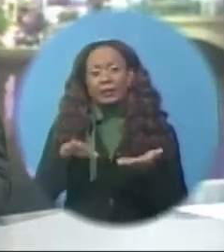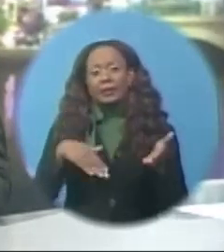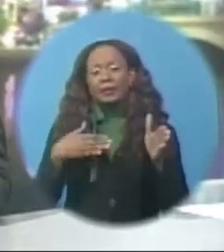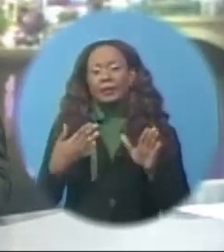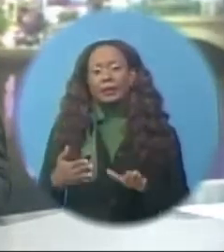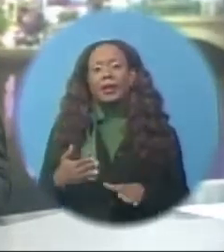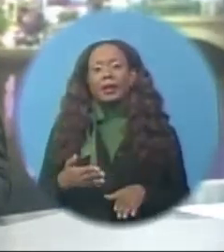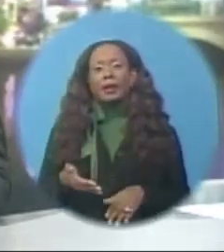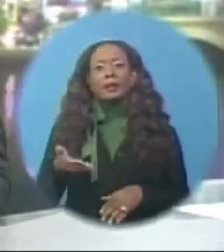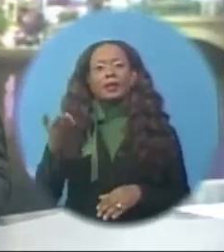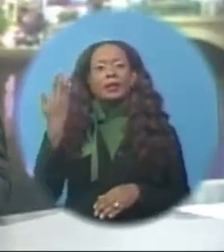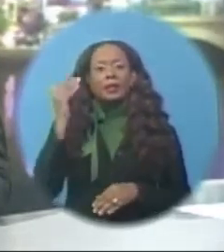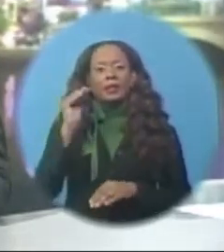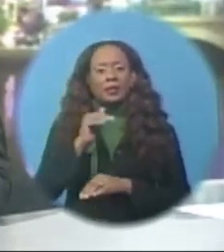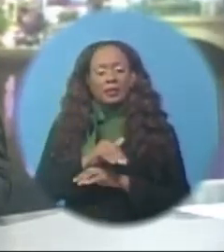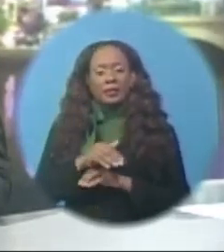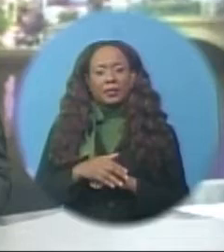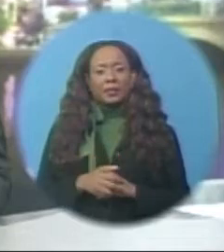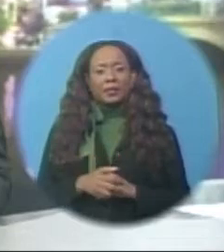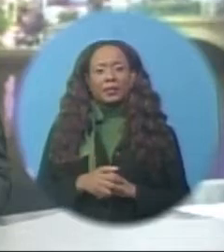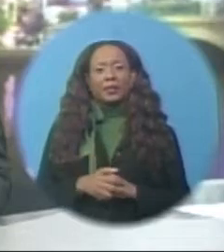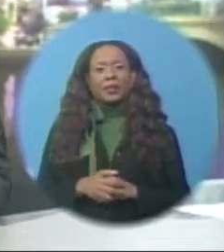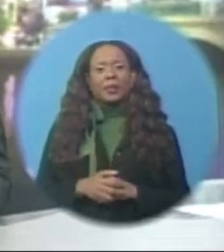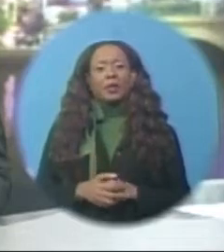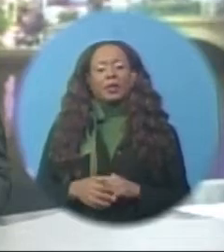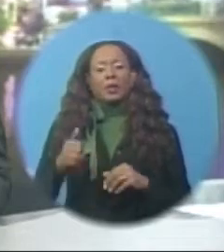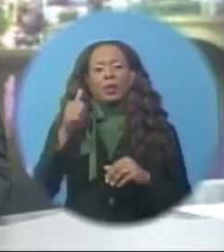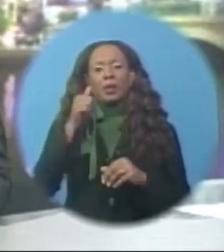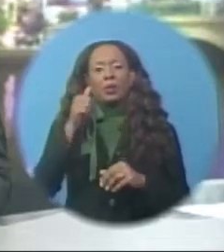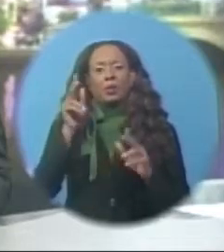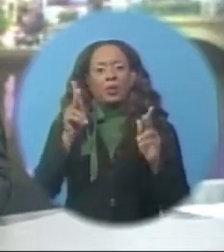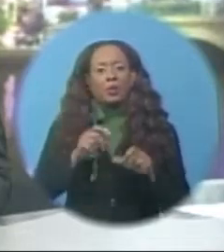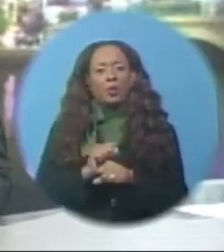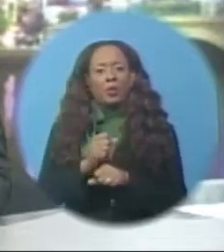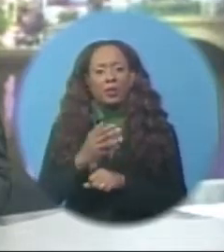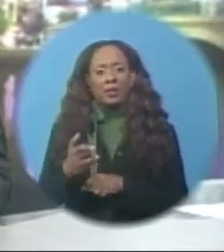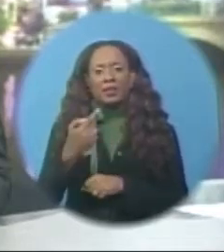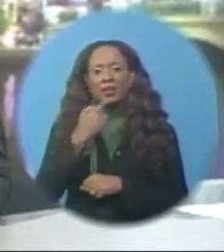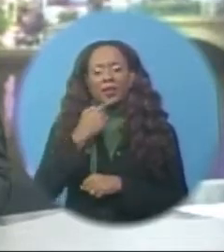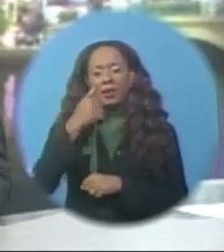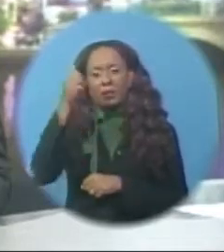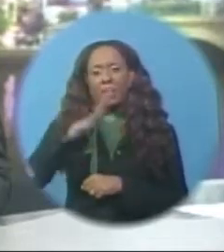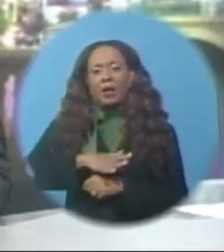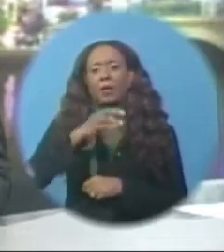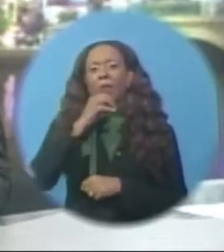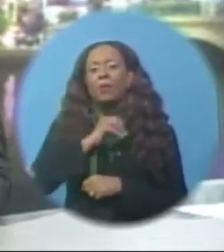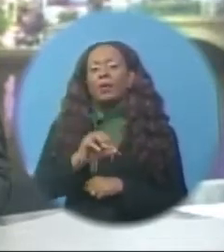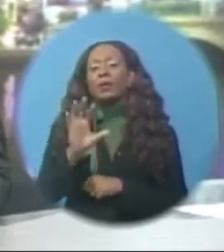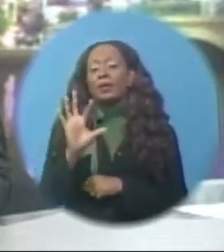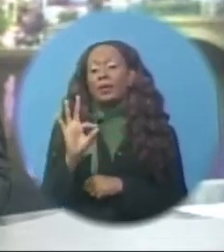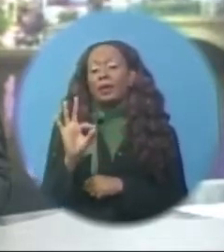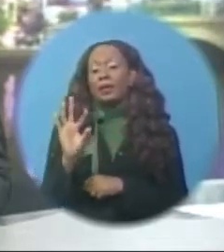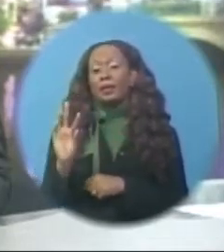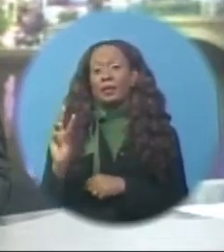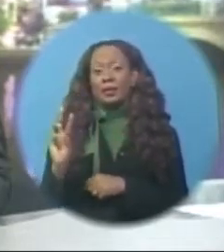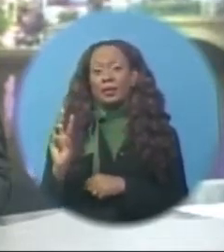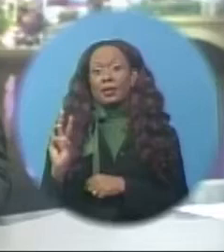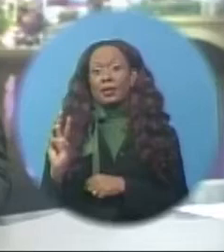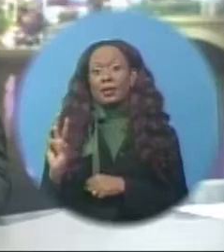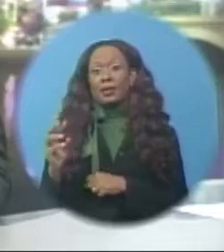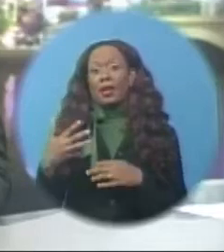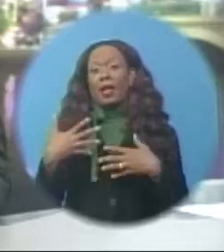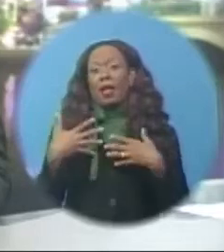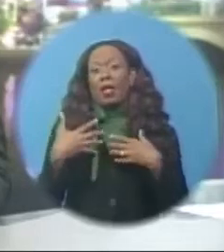night. Administrator Antoinette Belgrave Blunt says the 96-year-old's health started to fail in the last 4